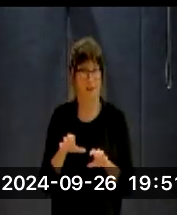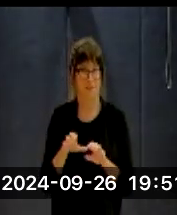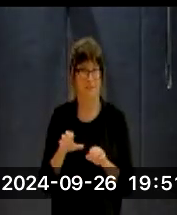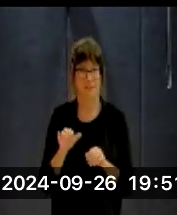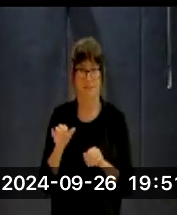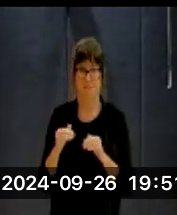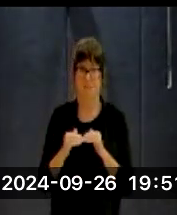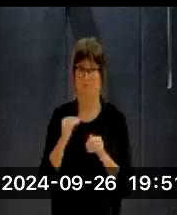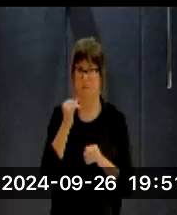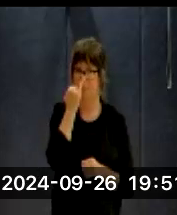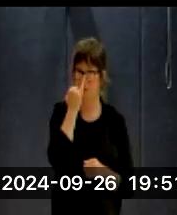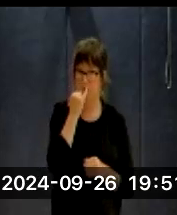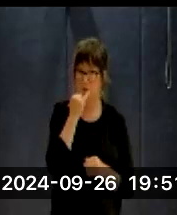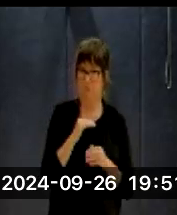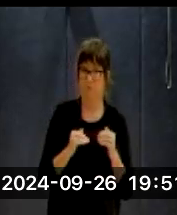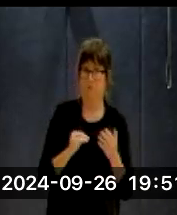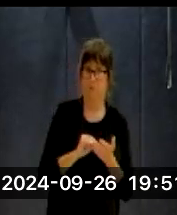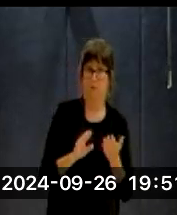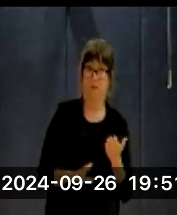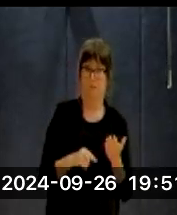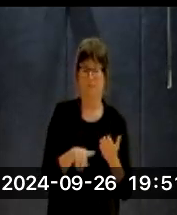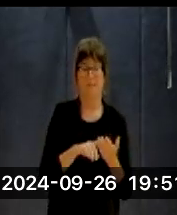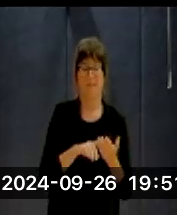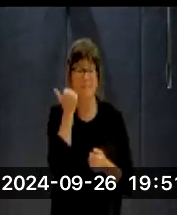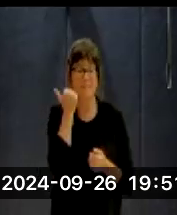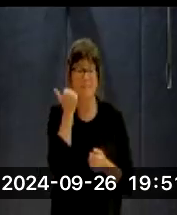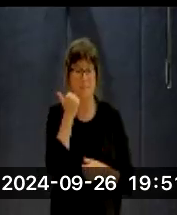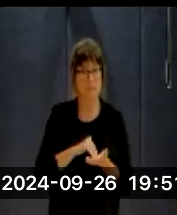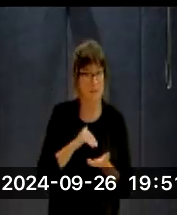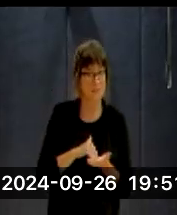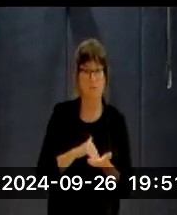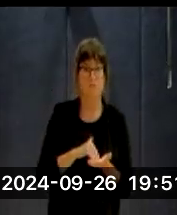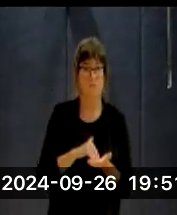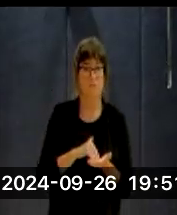teaching. The dentists, the doctors, the